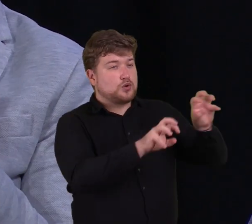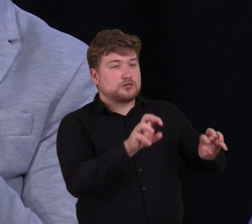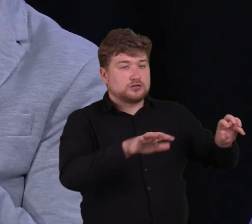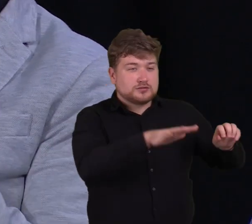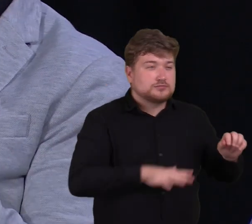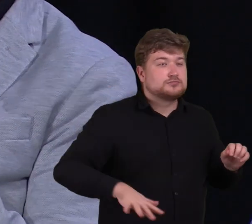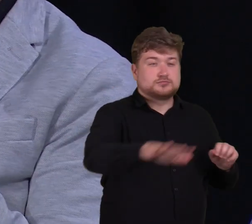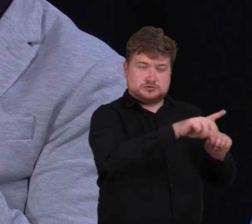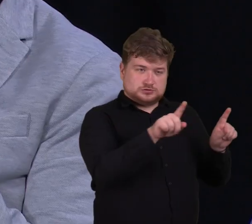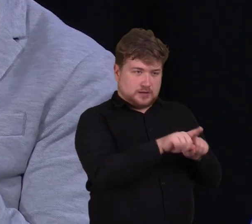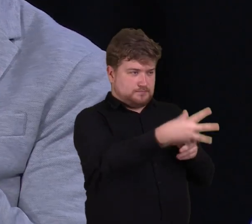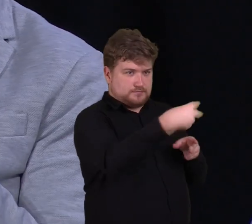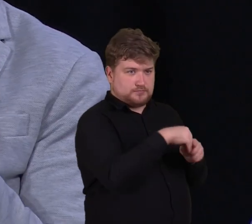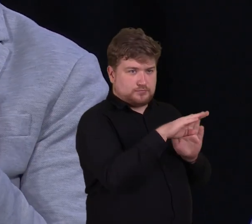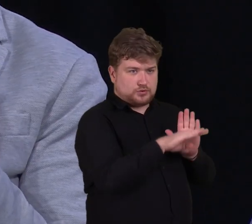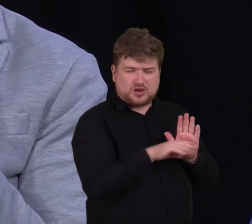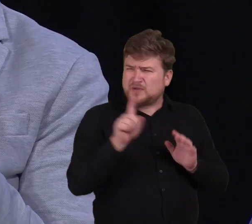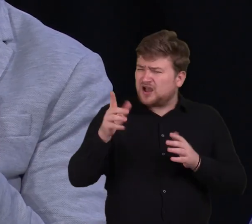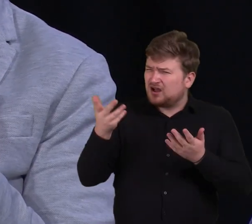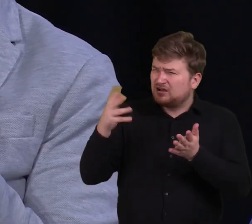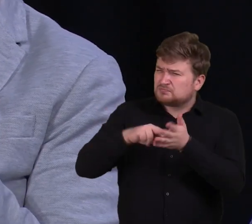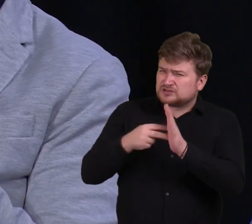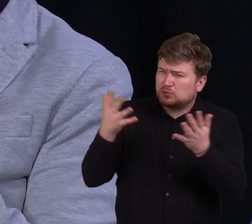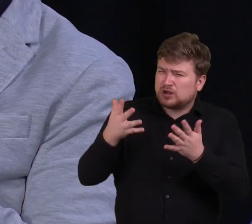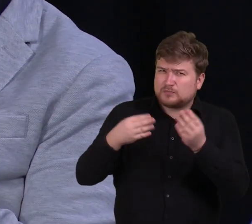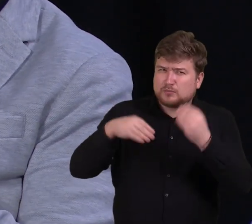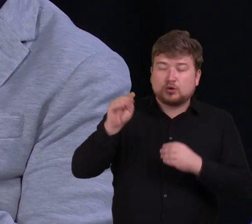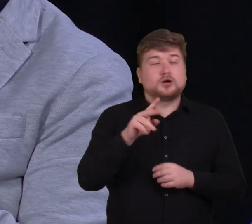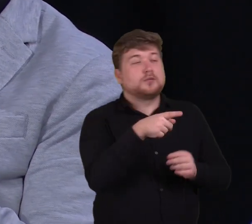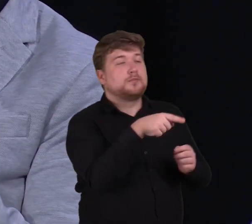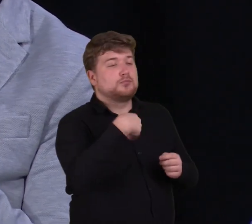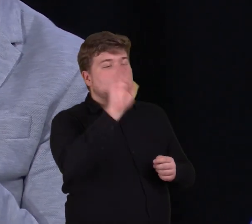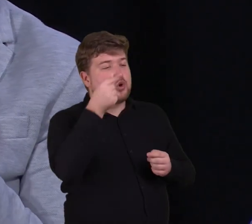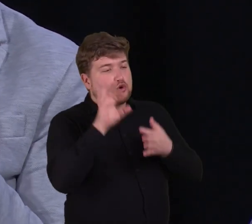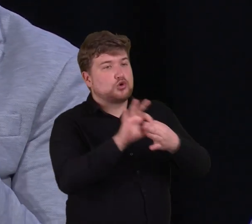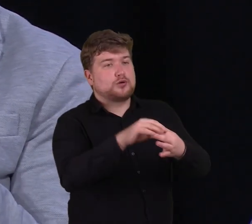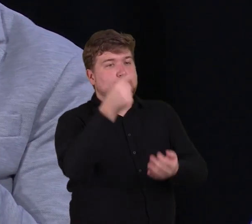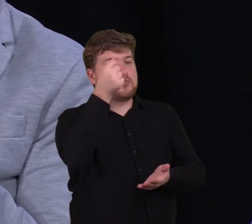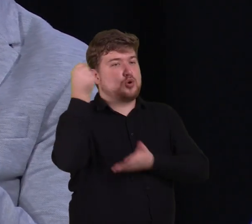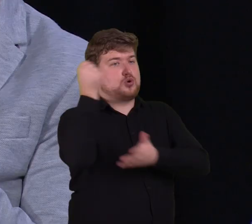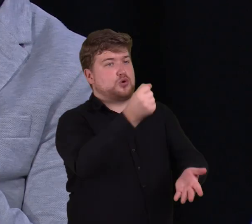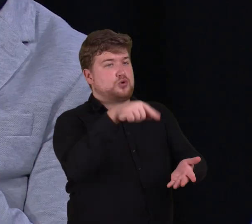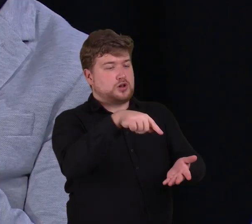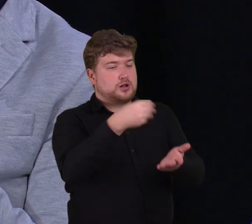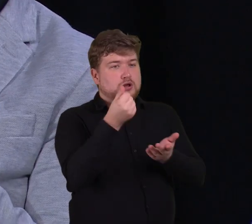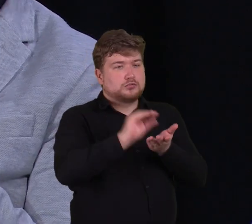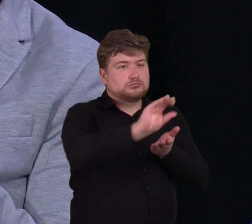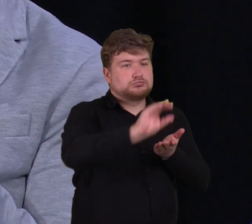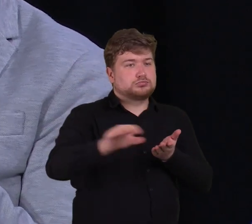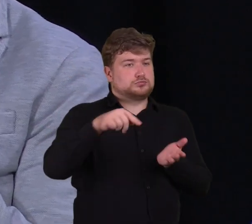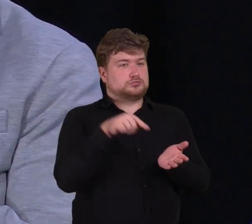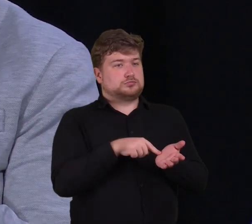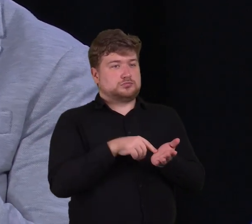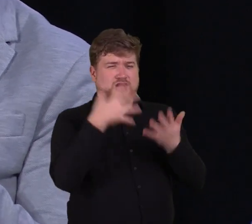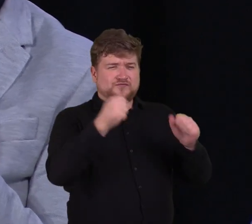by money, because I think in terms of scope, at least in our case, we can really implement different projects,